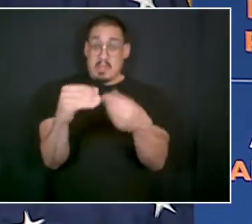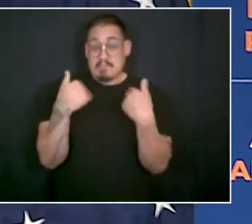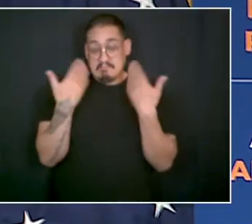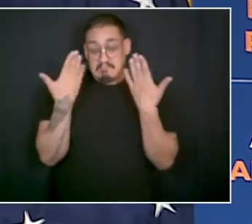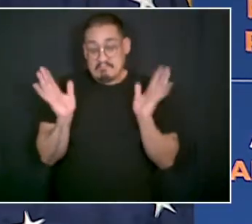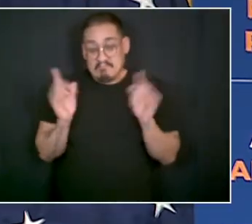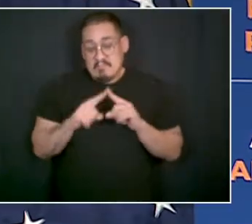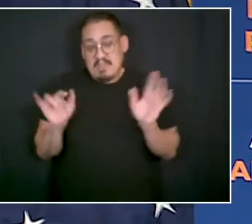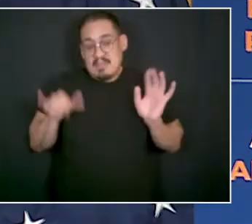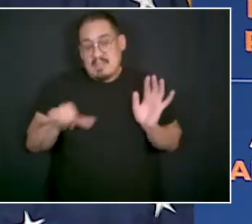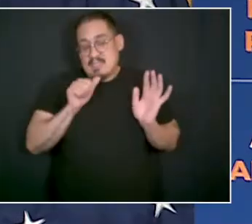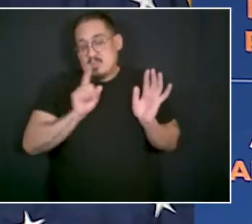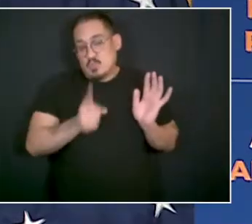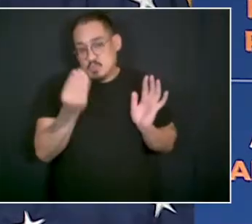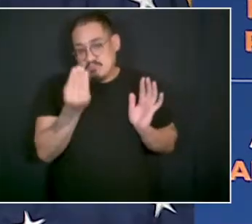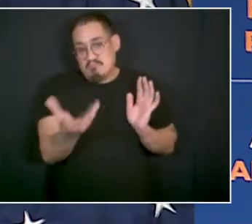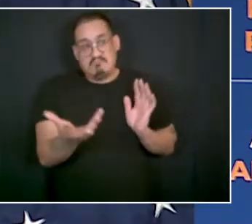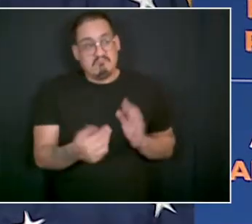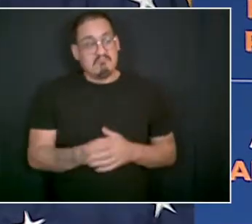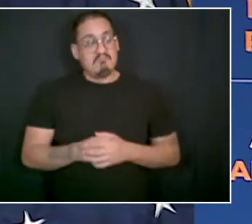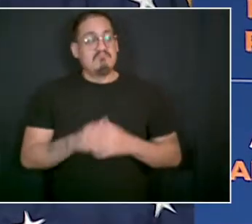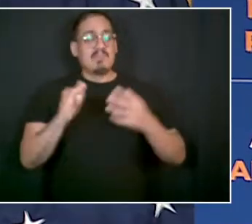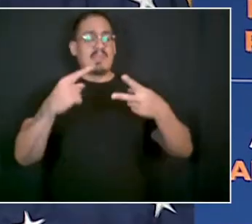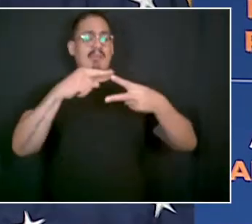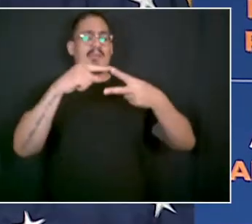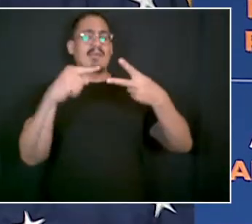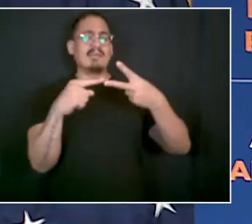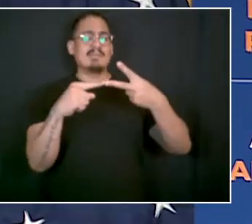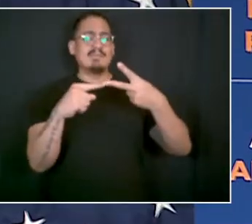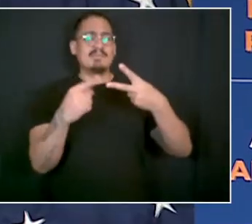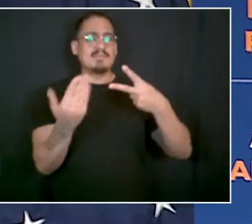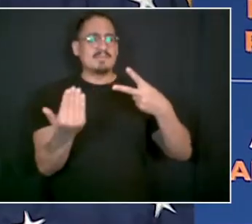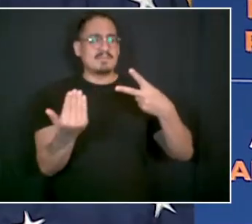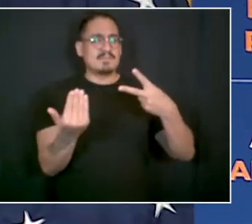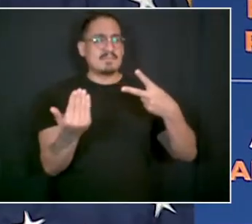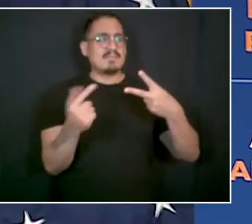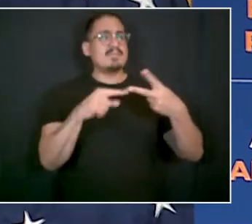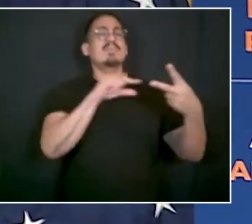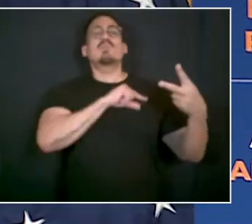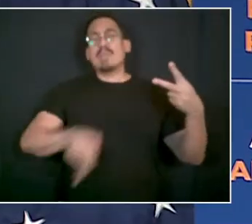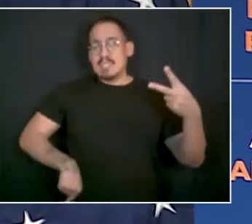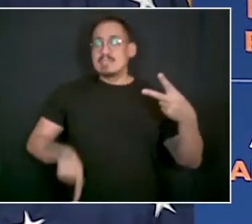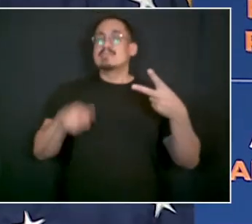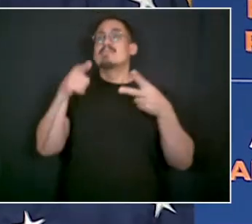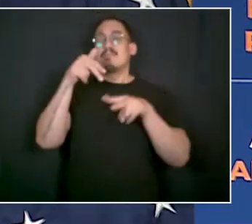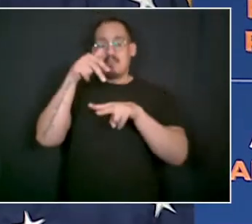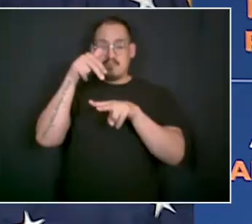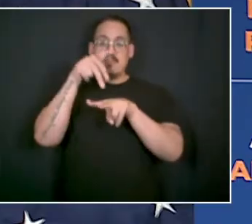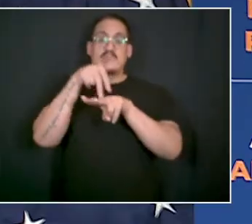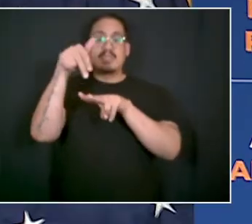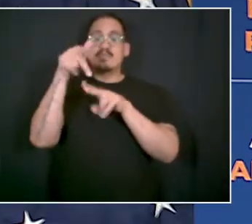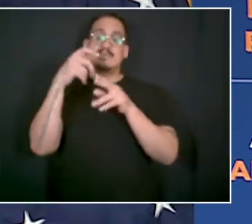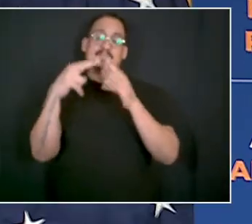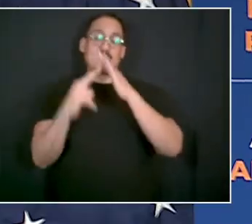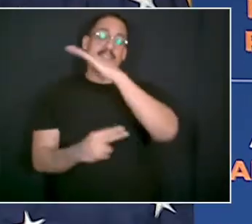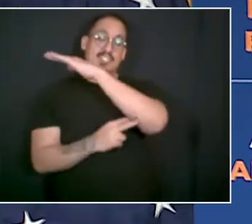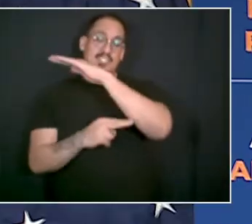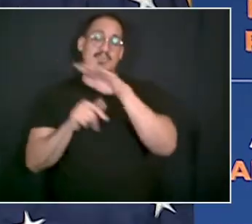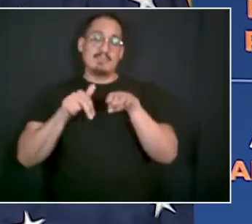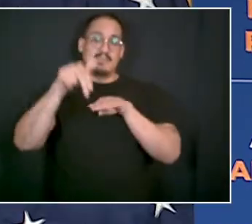What's the second part of your question? Queensboro Bridge. So let's close the door on this